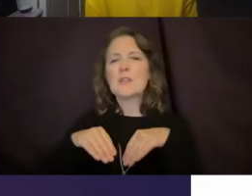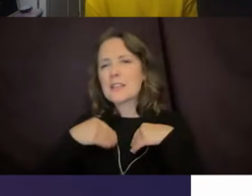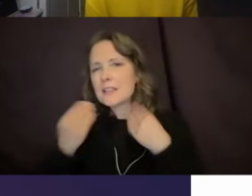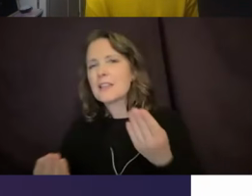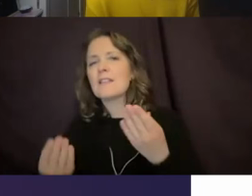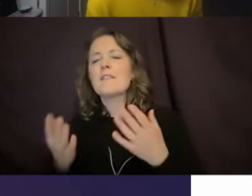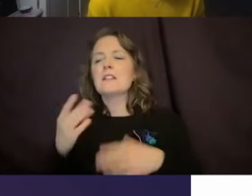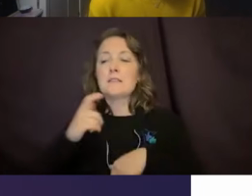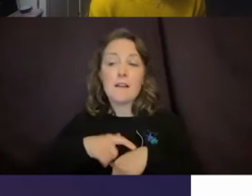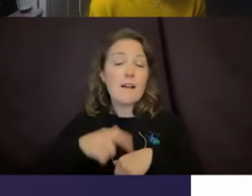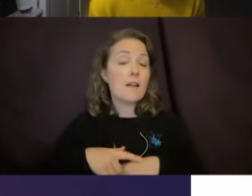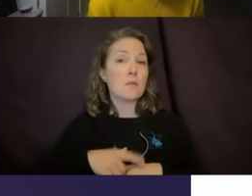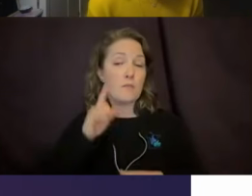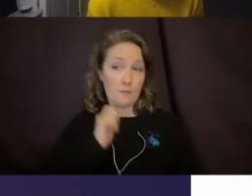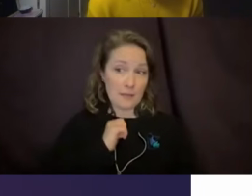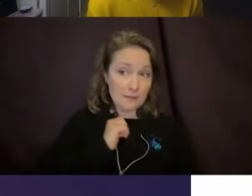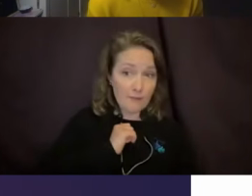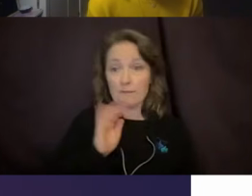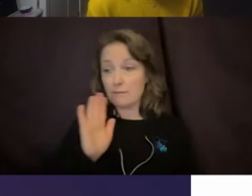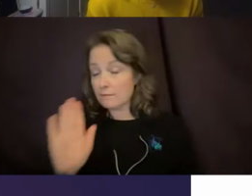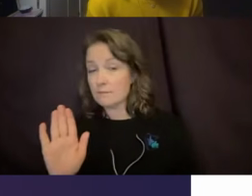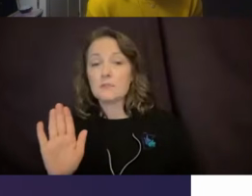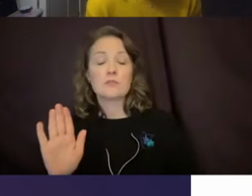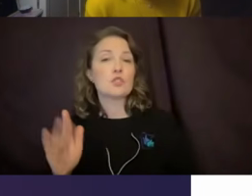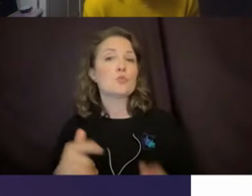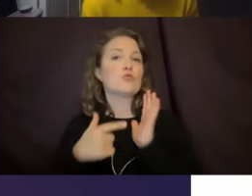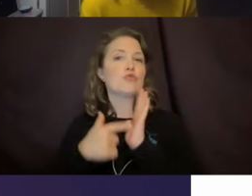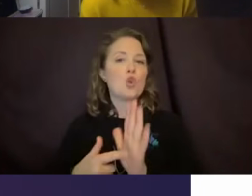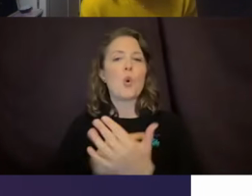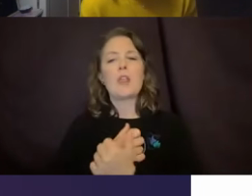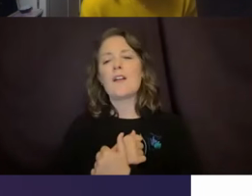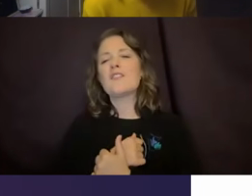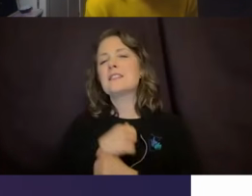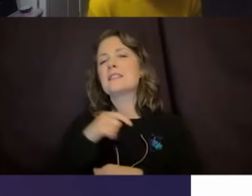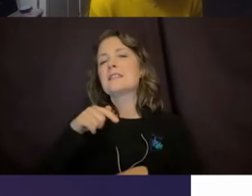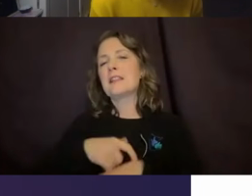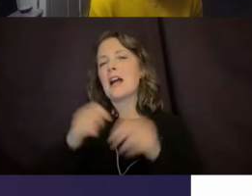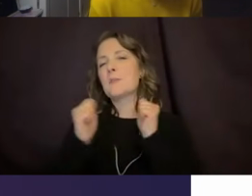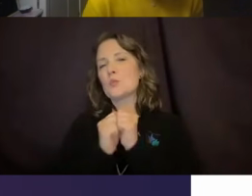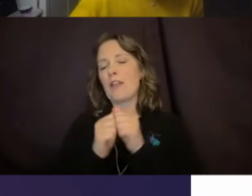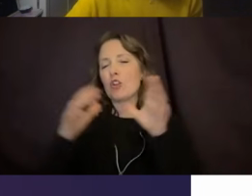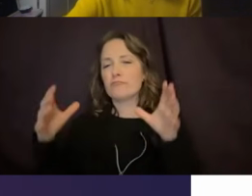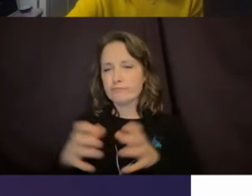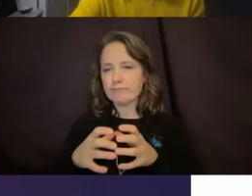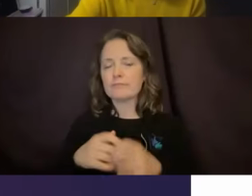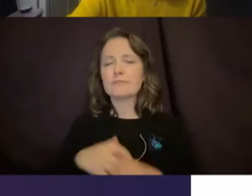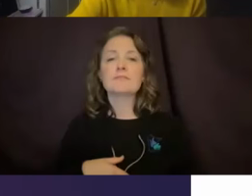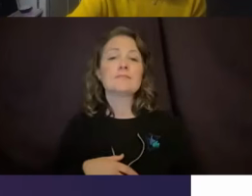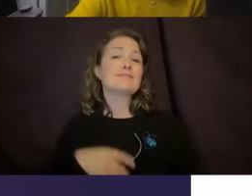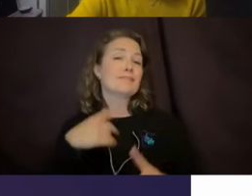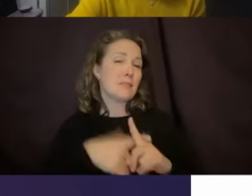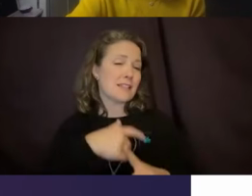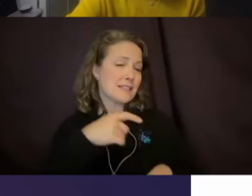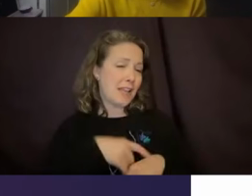ourselves time, and kind of that expression of love. It's time together, whether it's quality time and also time to heal and process